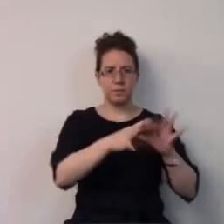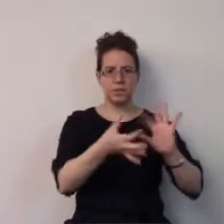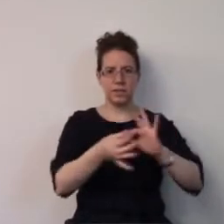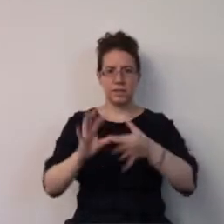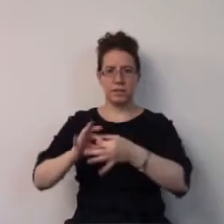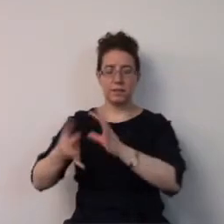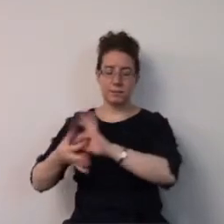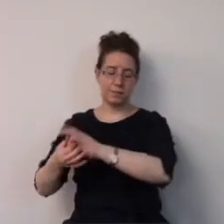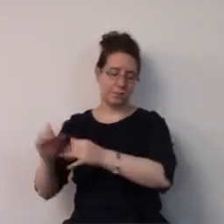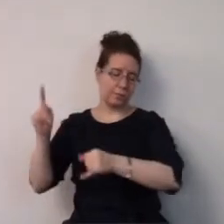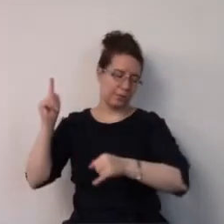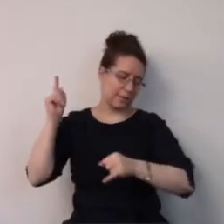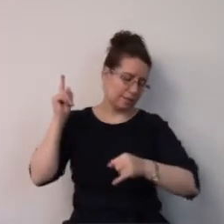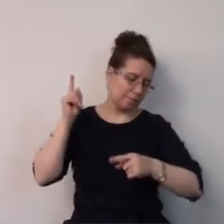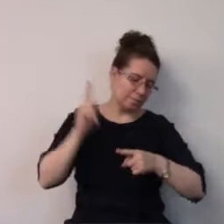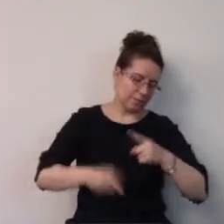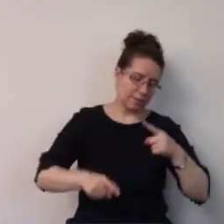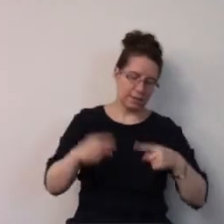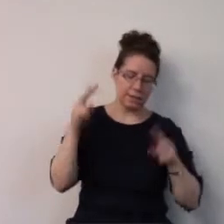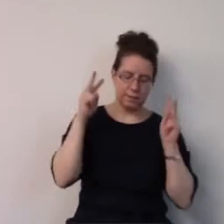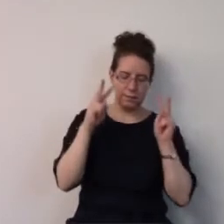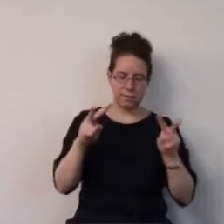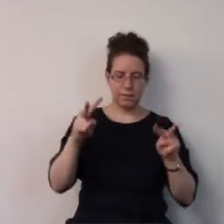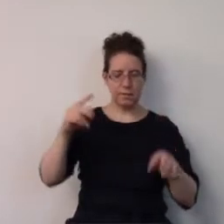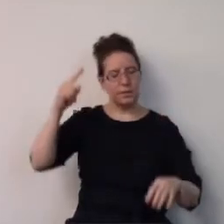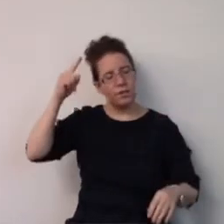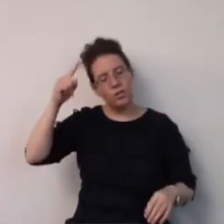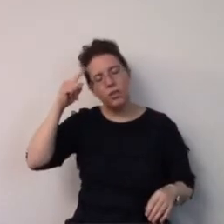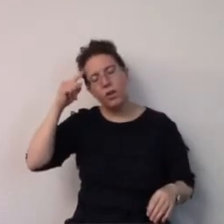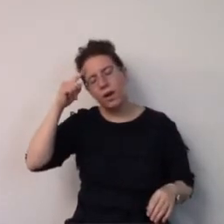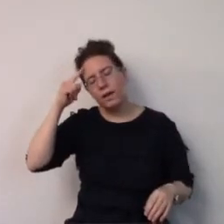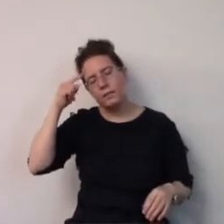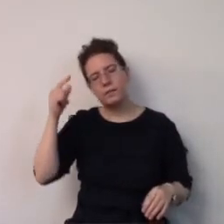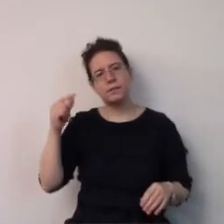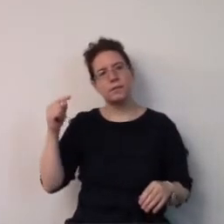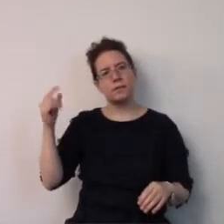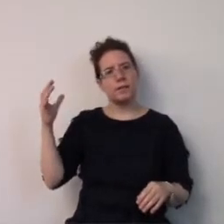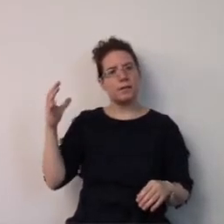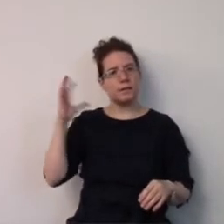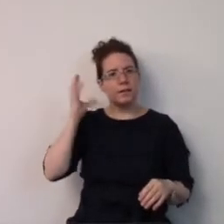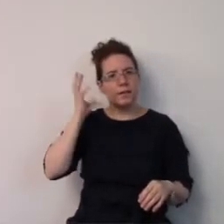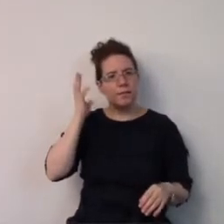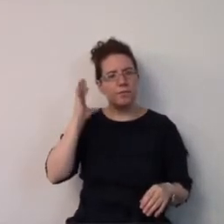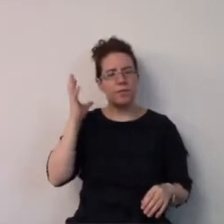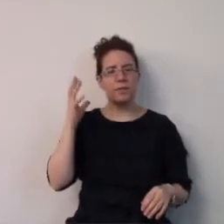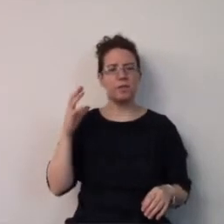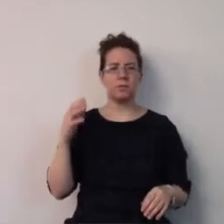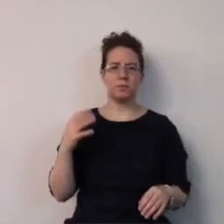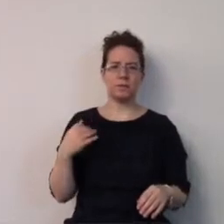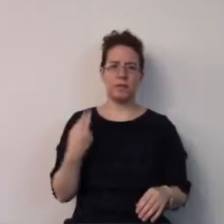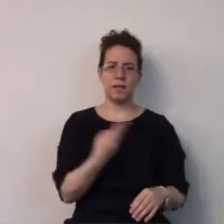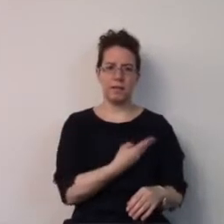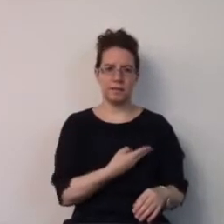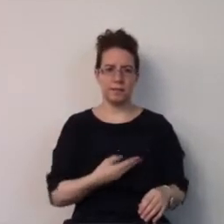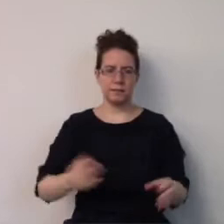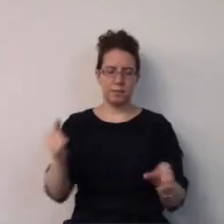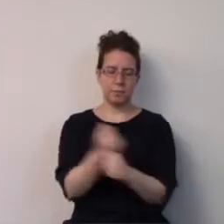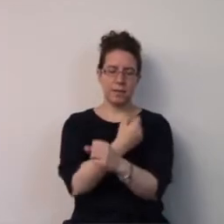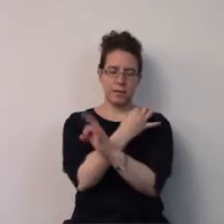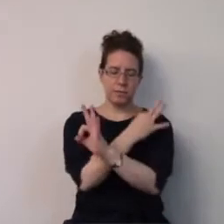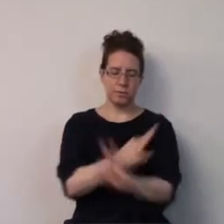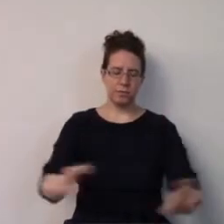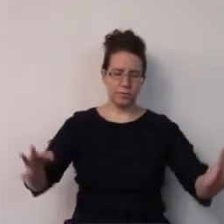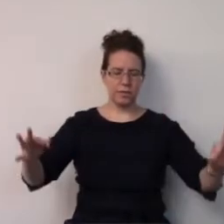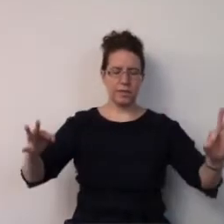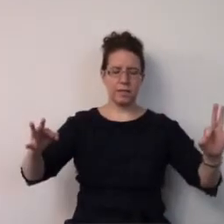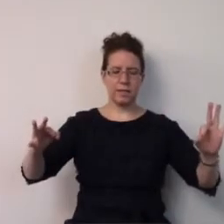Oh, hallelujah. Amen. He went on to say, I wrestle not with flesh and